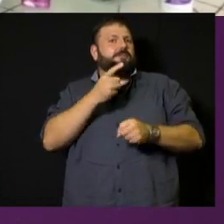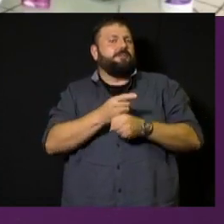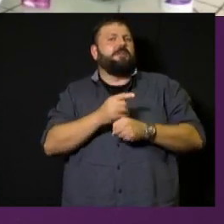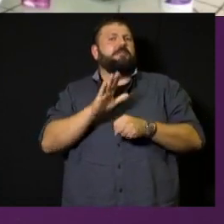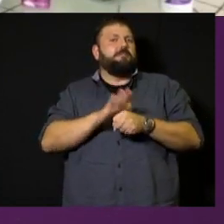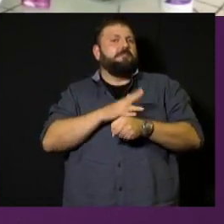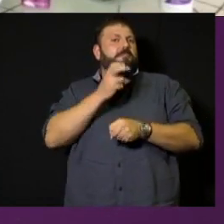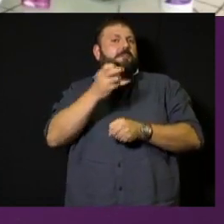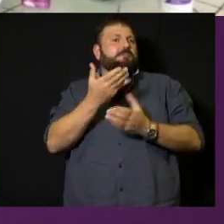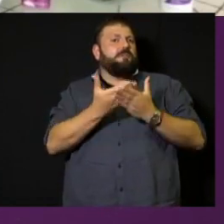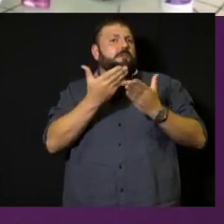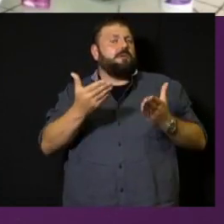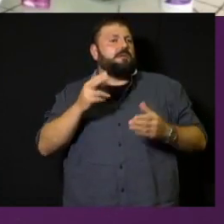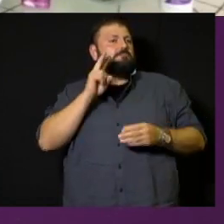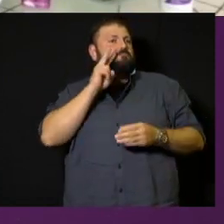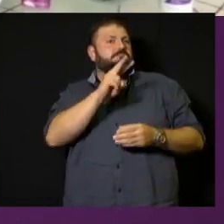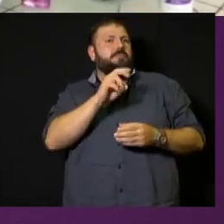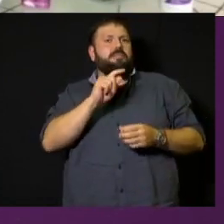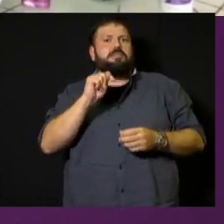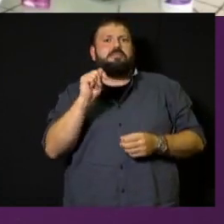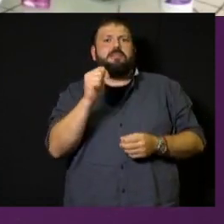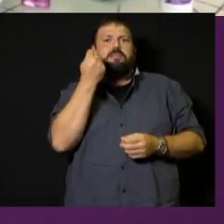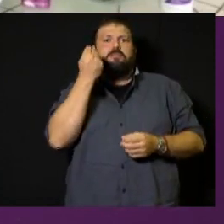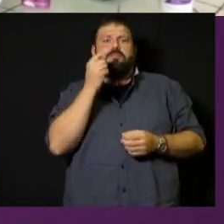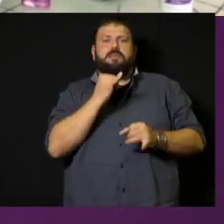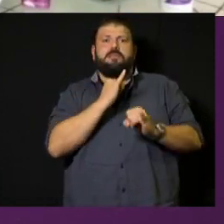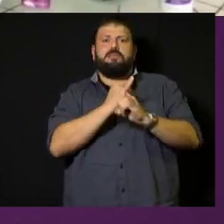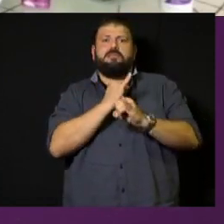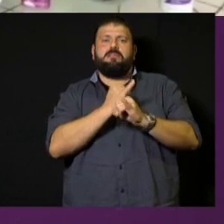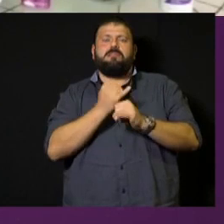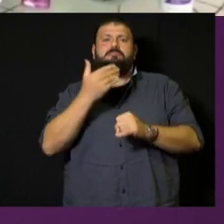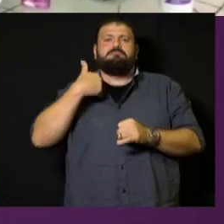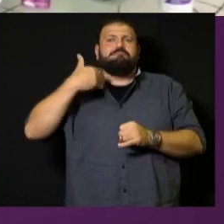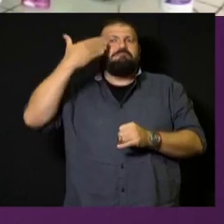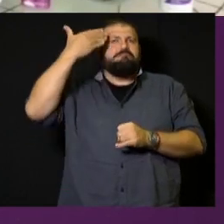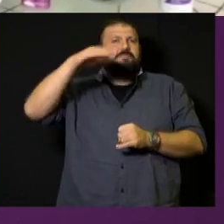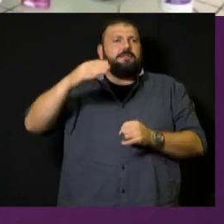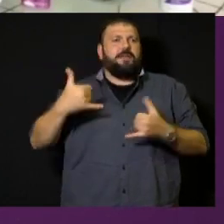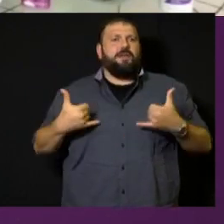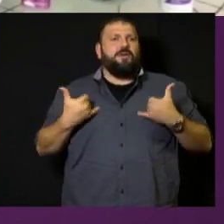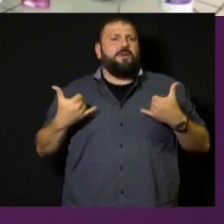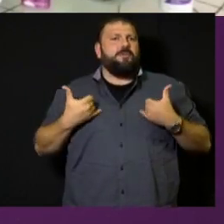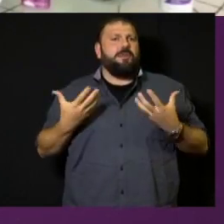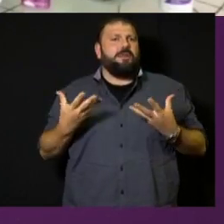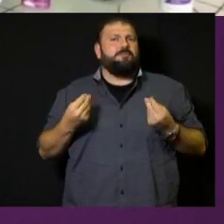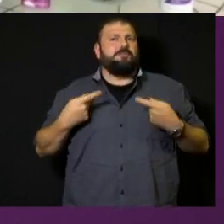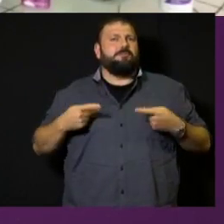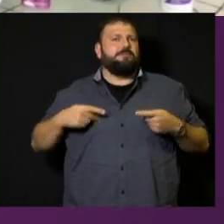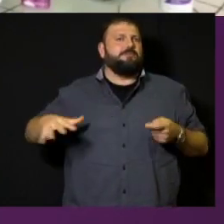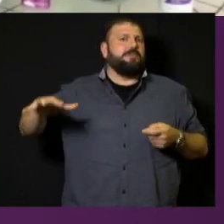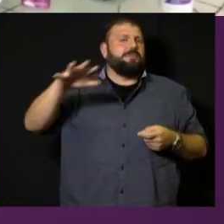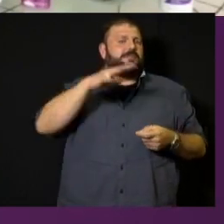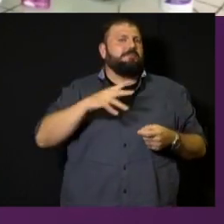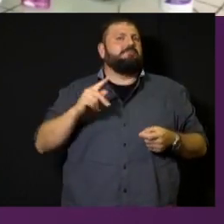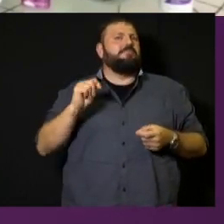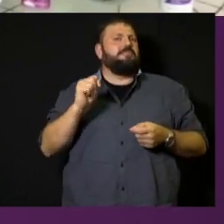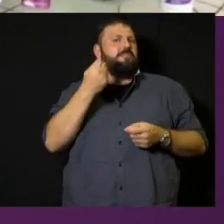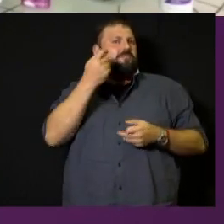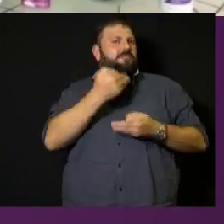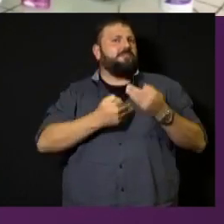We started to see technology, the internet, something that connected with young people. We started